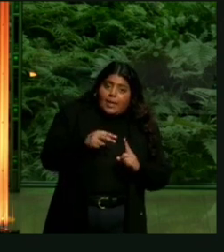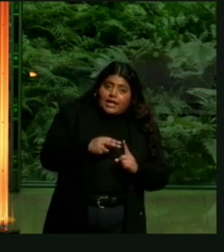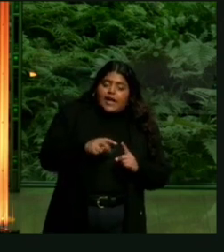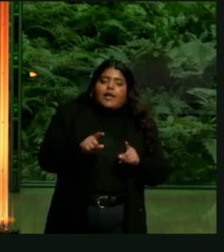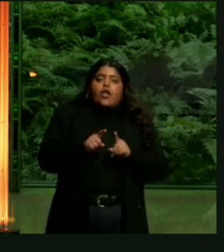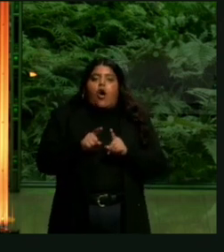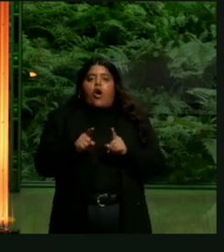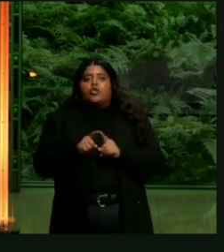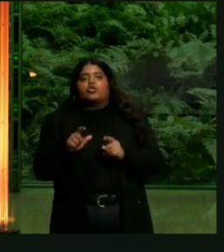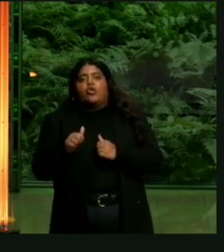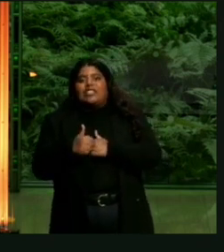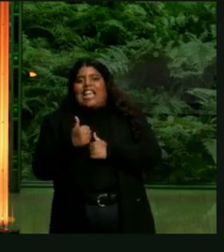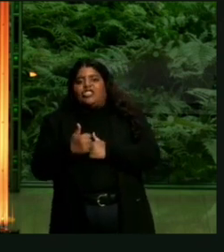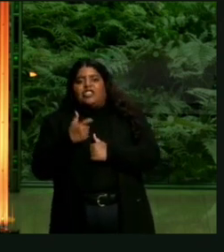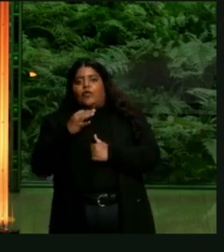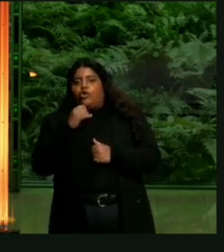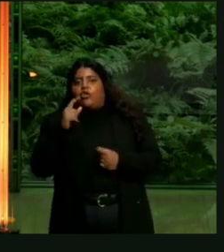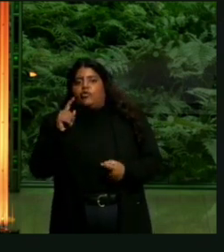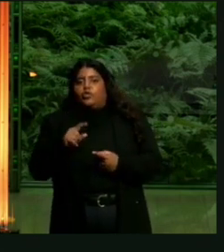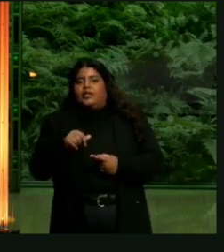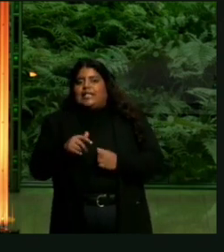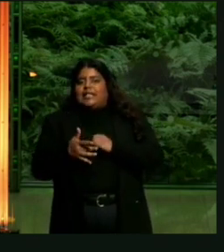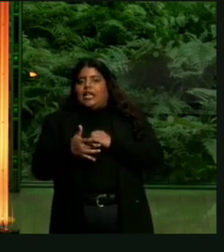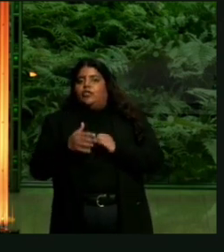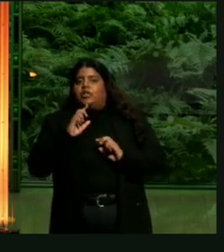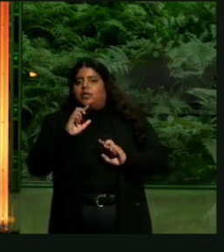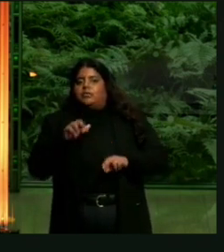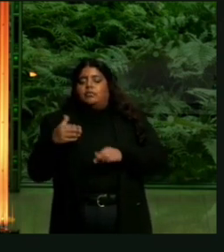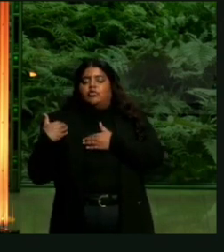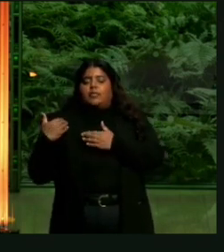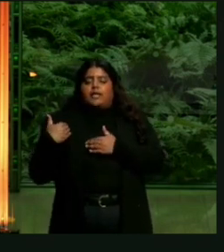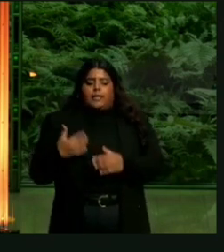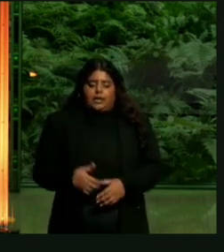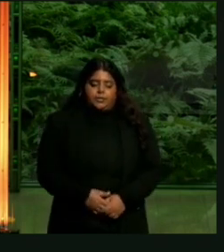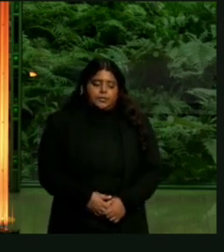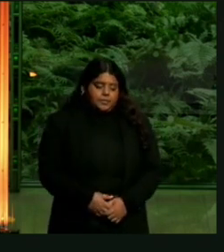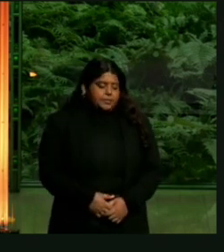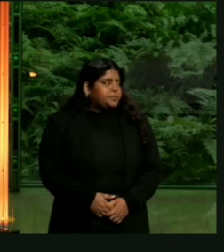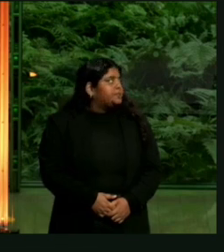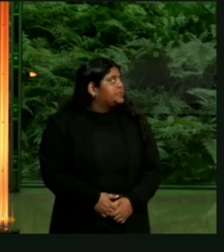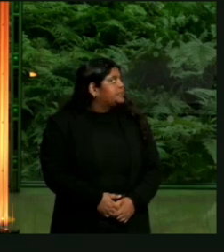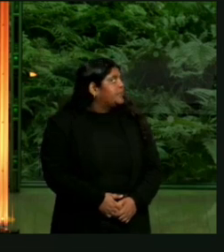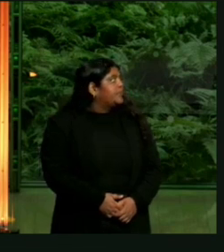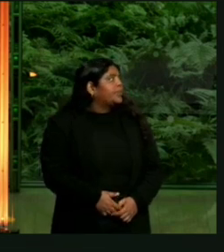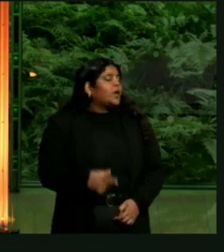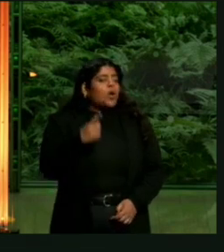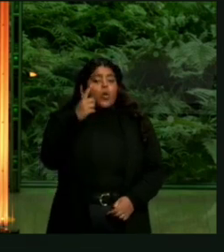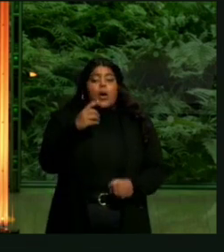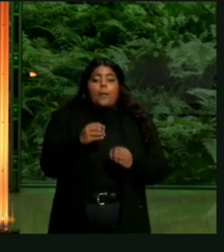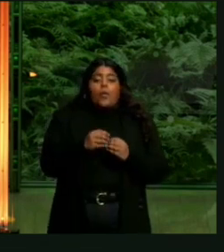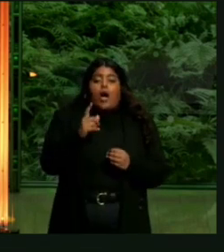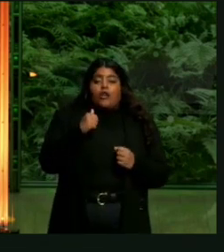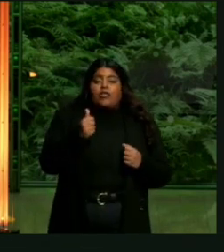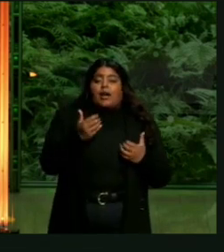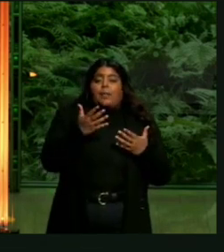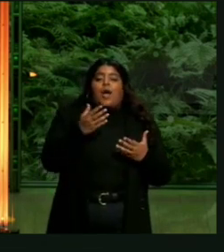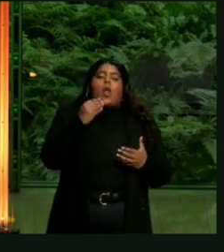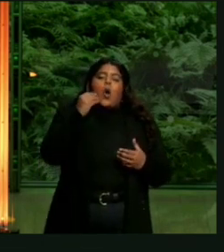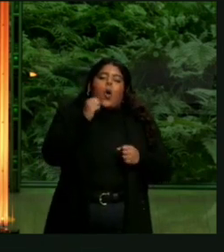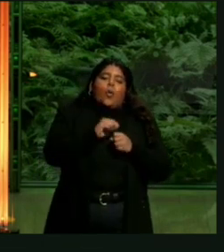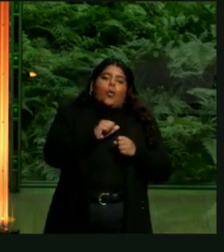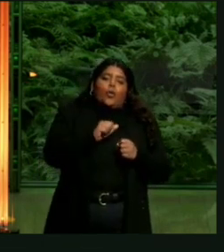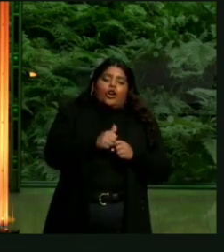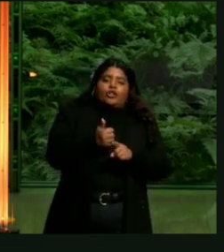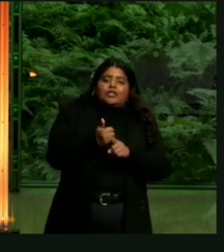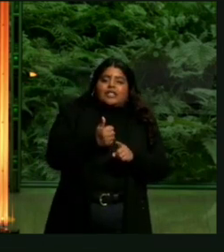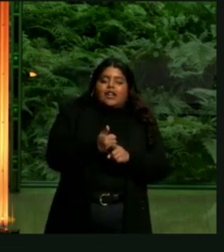we don't adopt this technology responsibly. Another piece of homework I recommend is